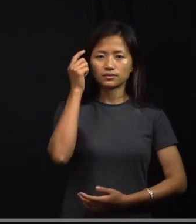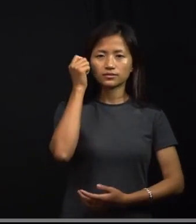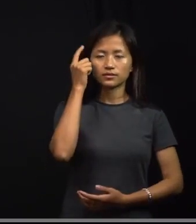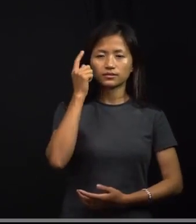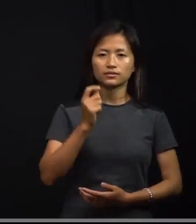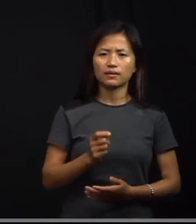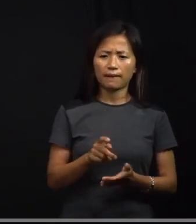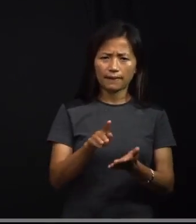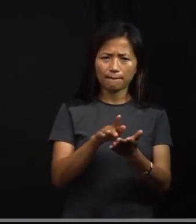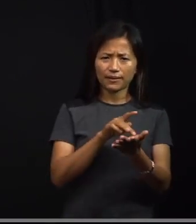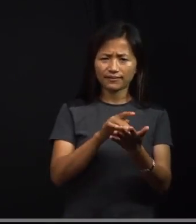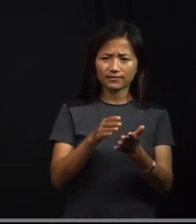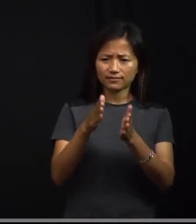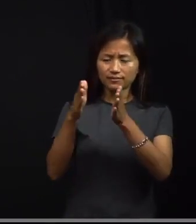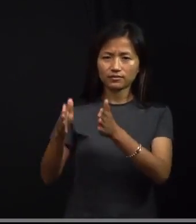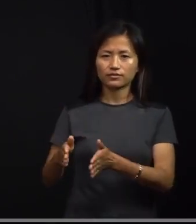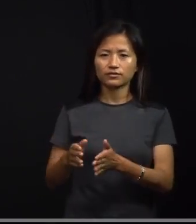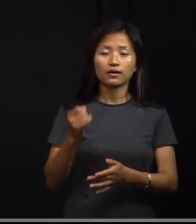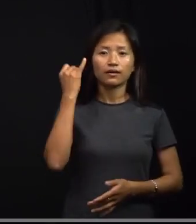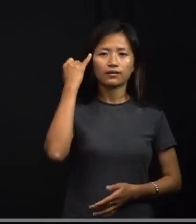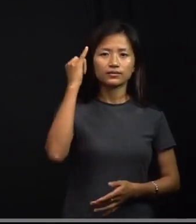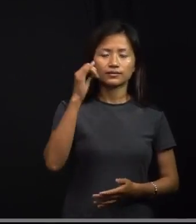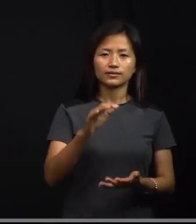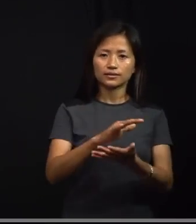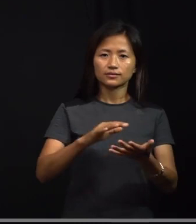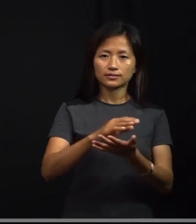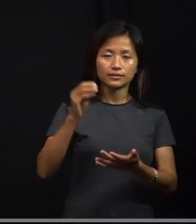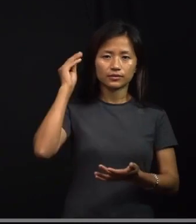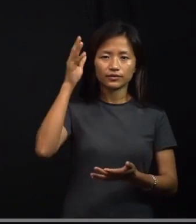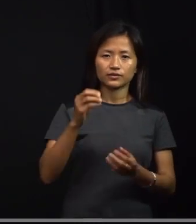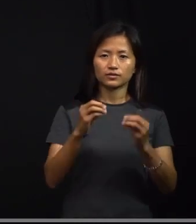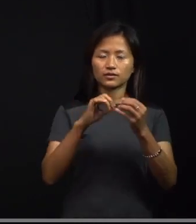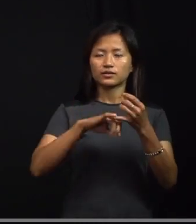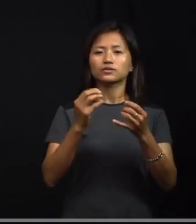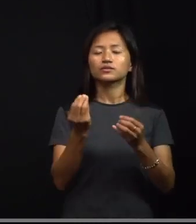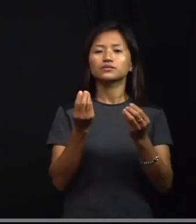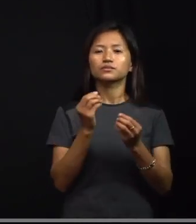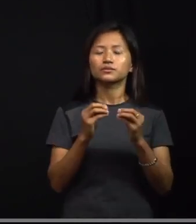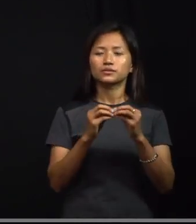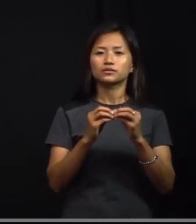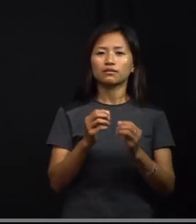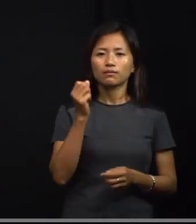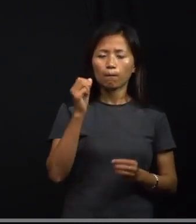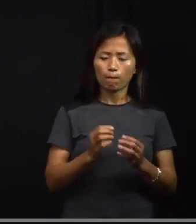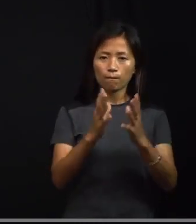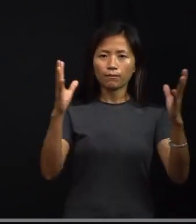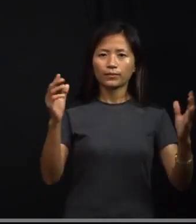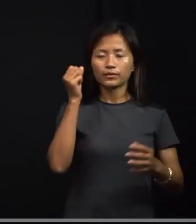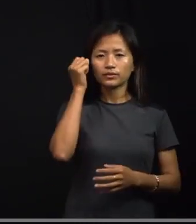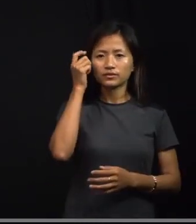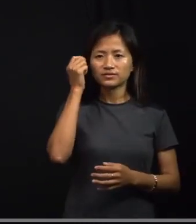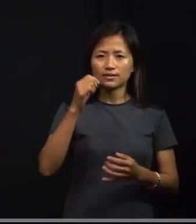of that particular idea, concept, or subject, isn't it? So you become more understanding and you get